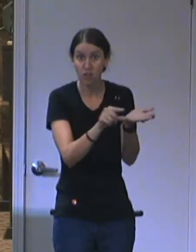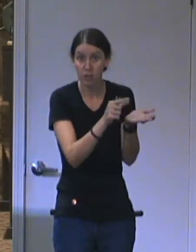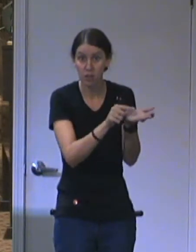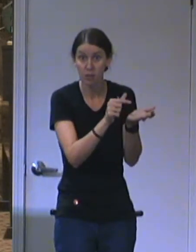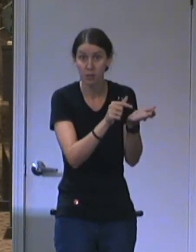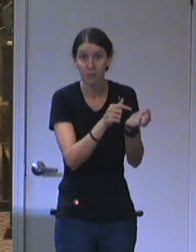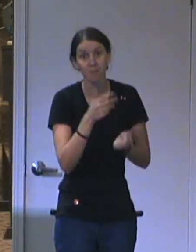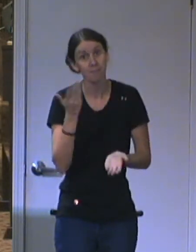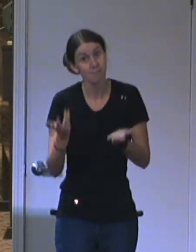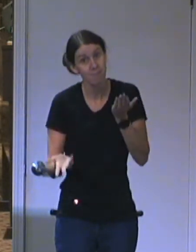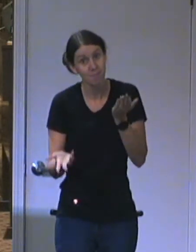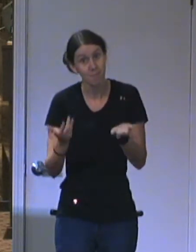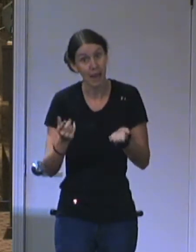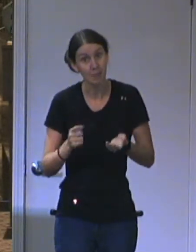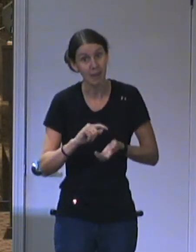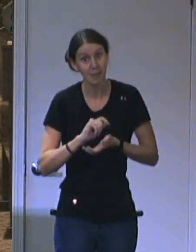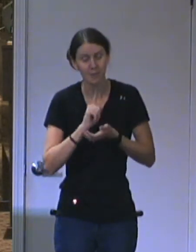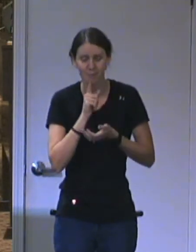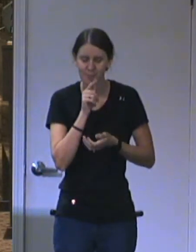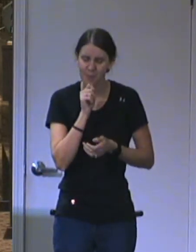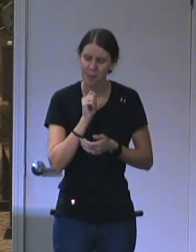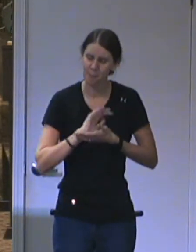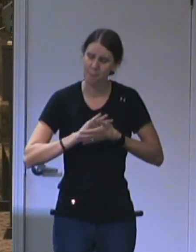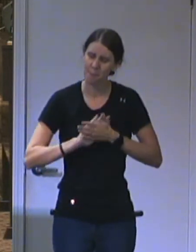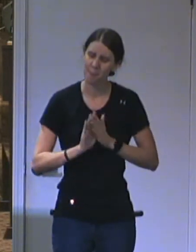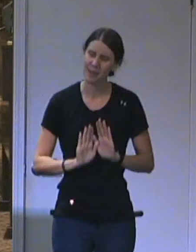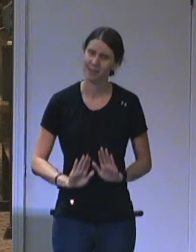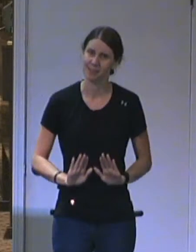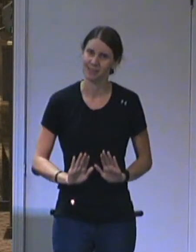peace from them anyway.